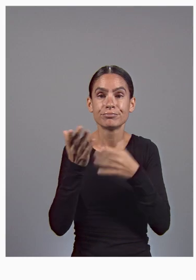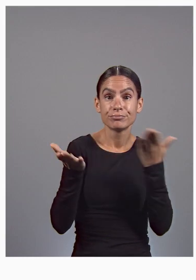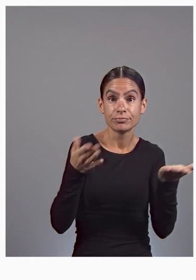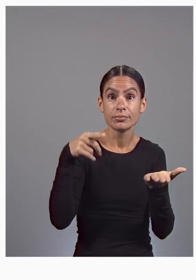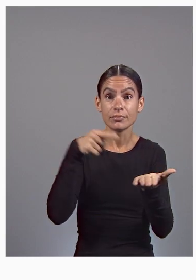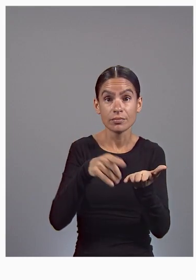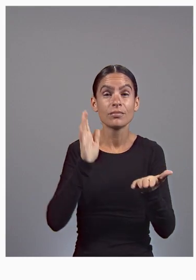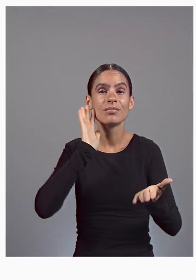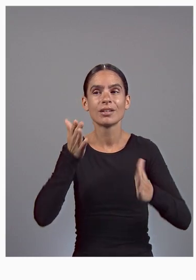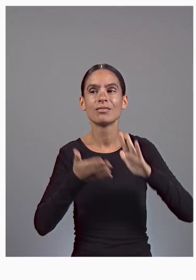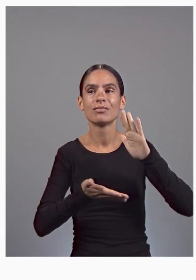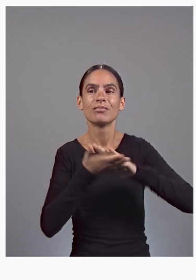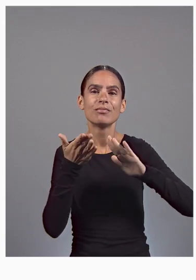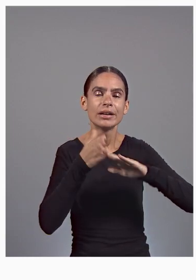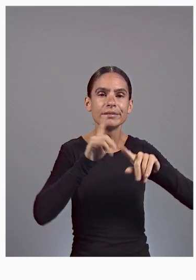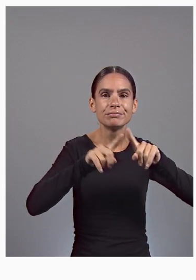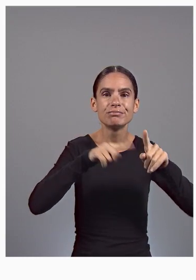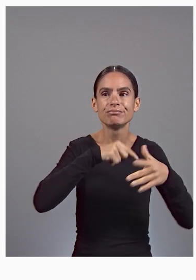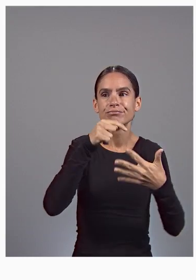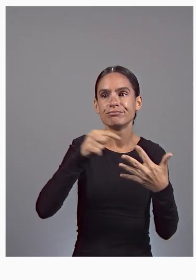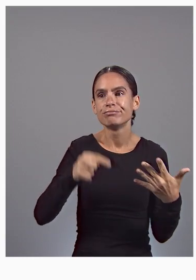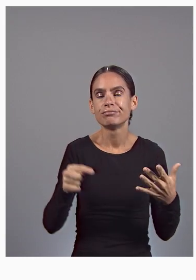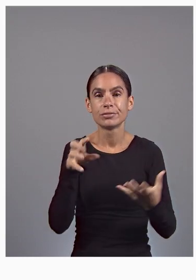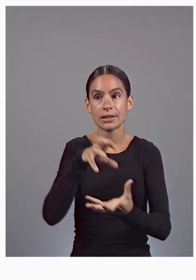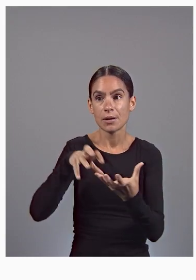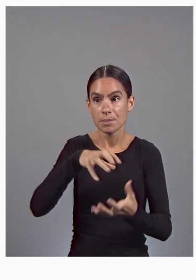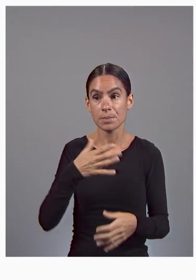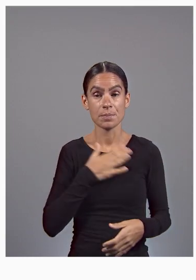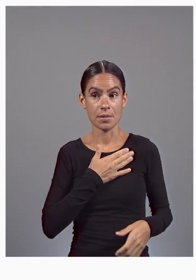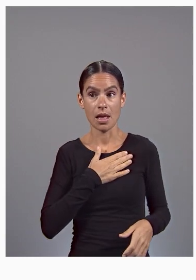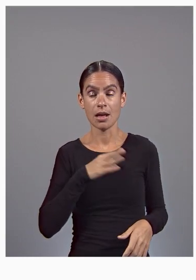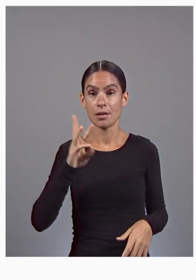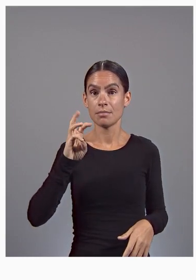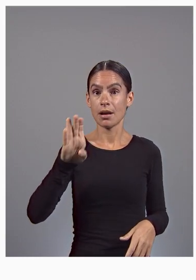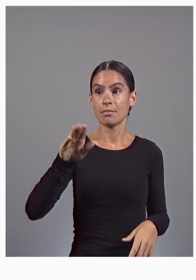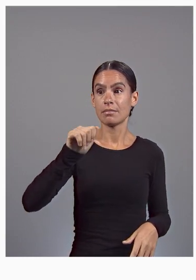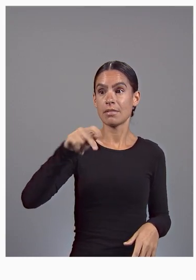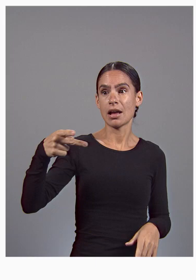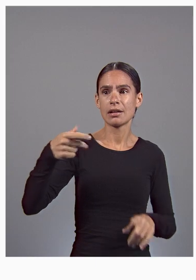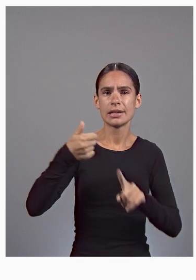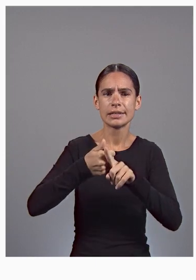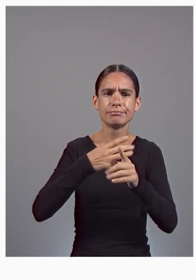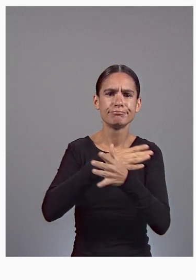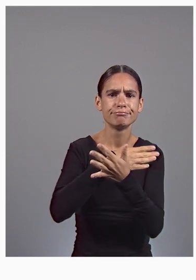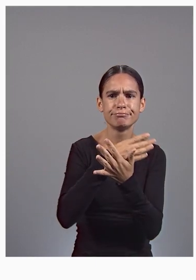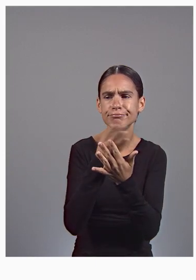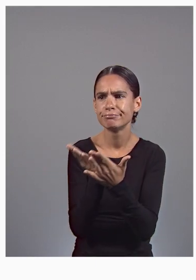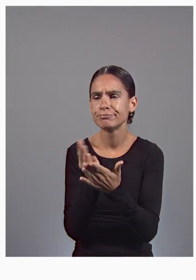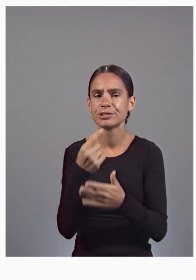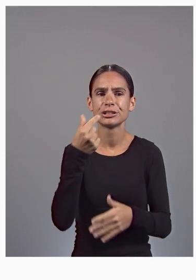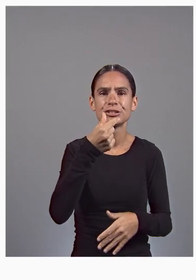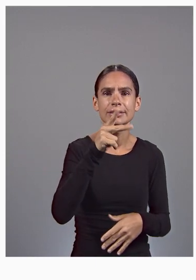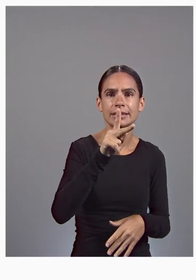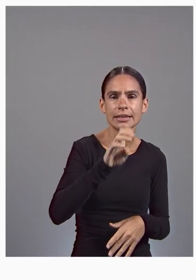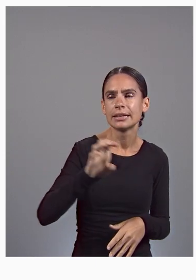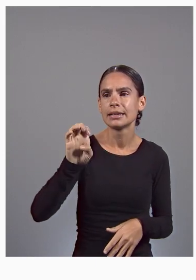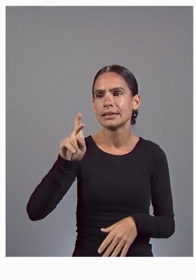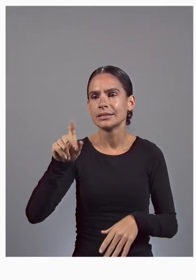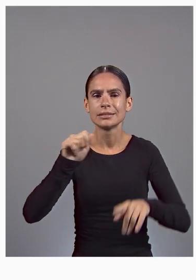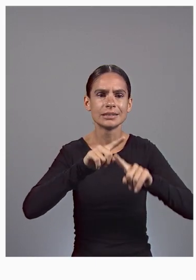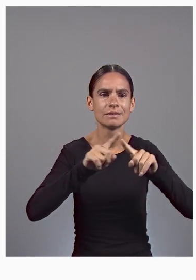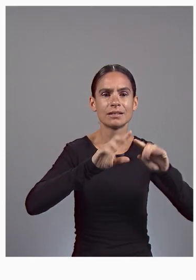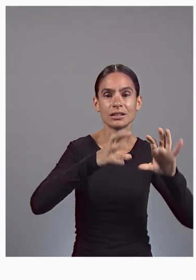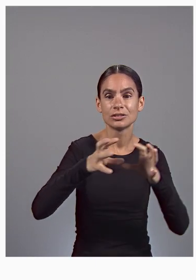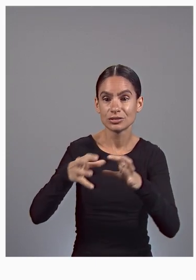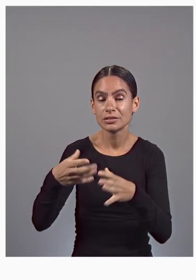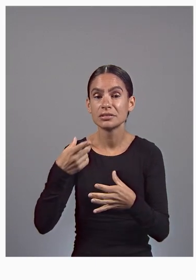clouds. In this particular mesh, my web app is spread across GKE, EKS clusters, all of these different places. I'm actually able to manage